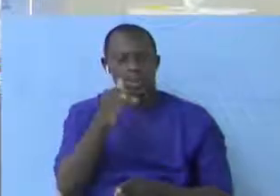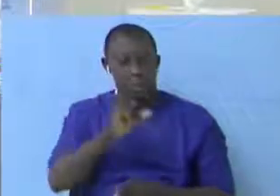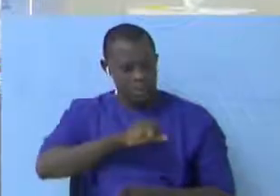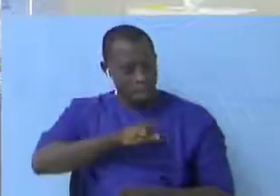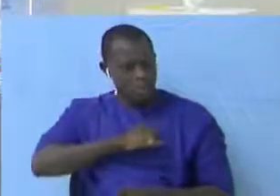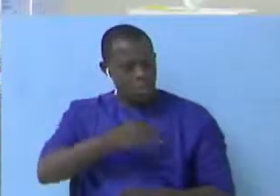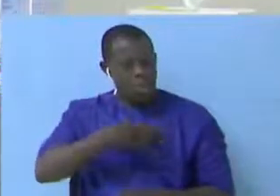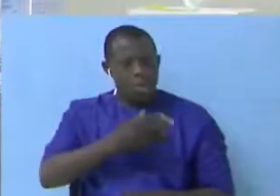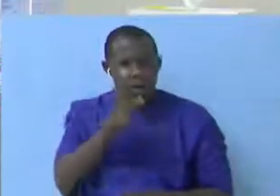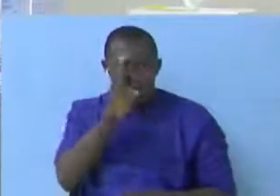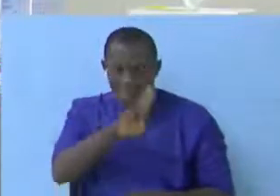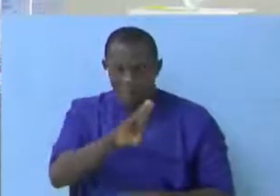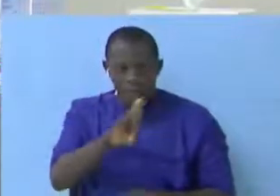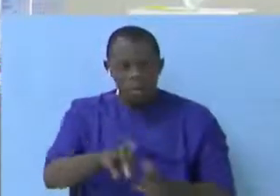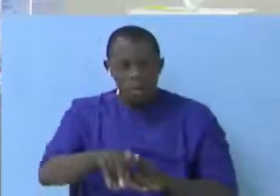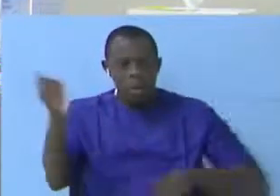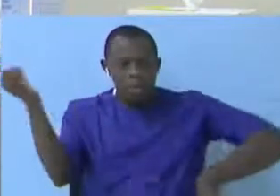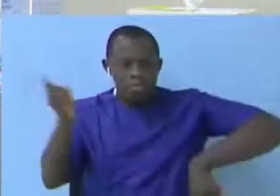them?